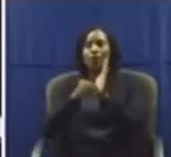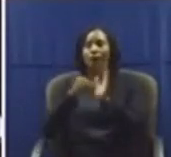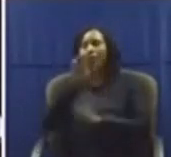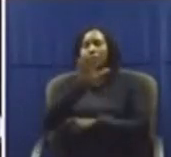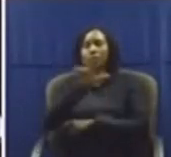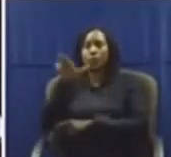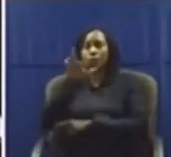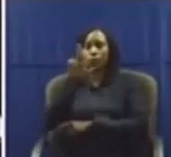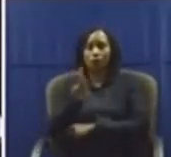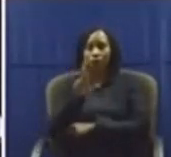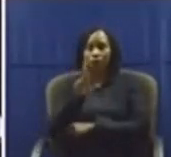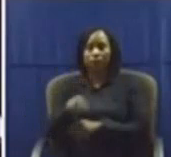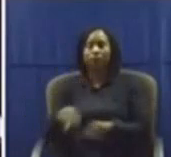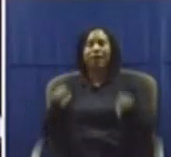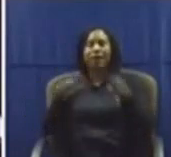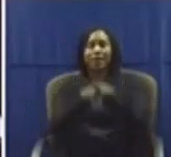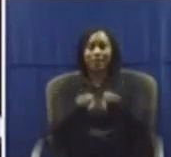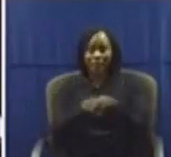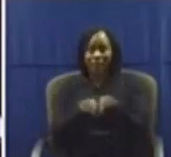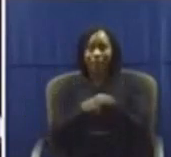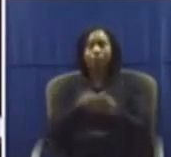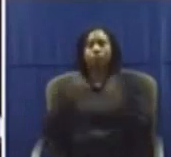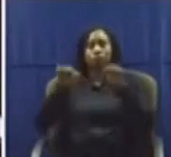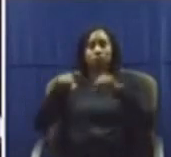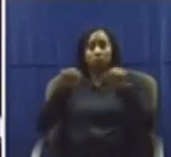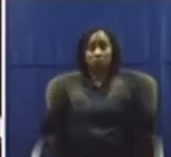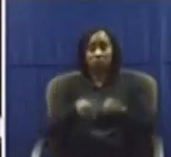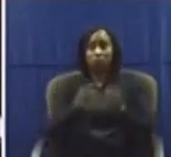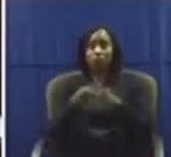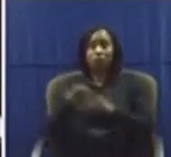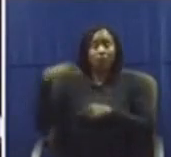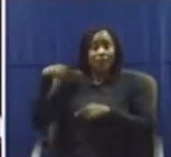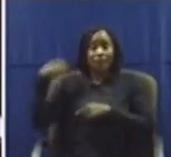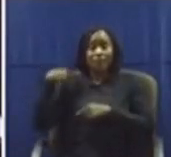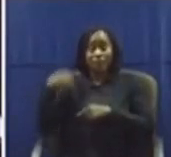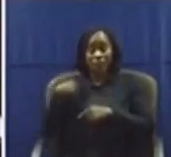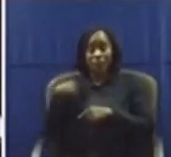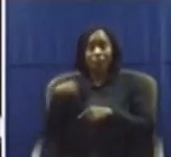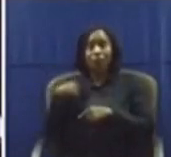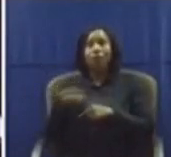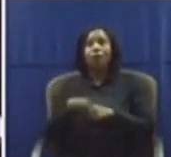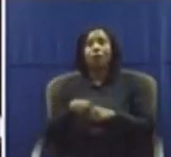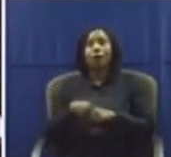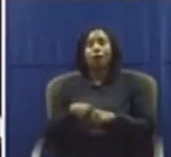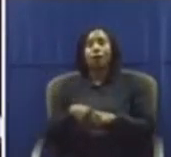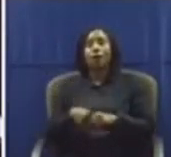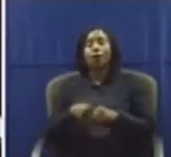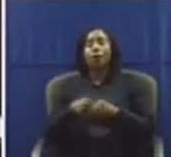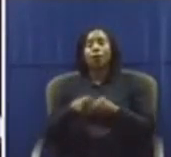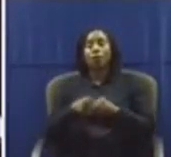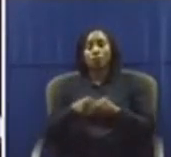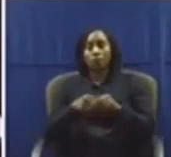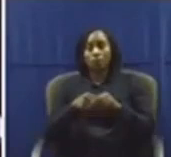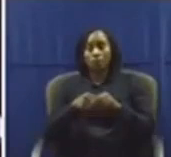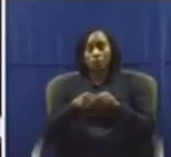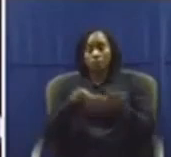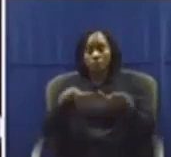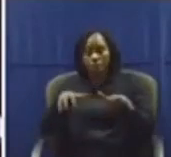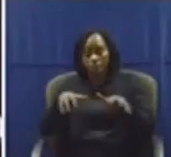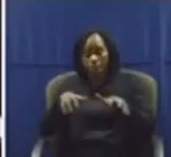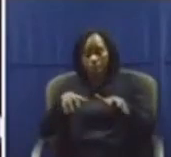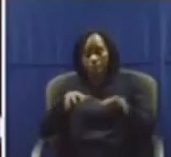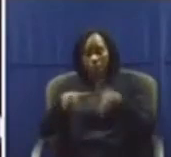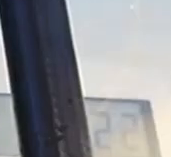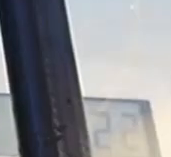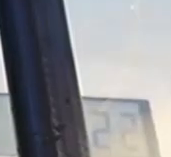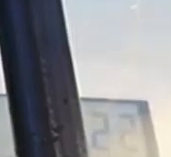The sale will be authorized by the Minister of Mineral Resources and Energy and the funds will be deposited into the equalization